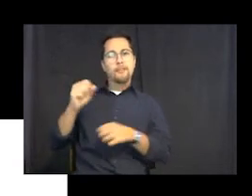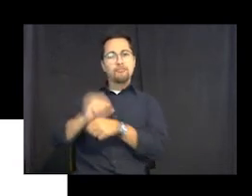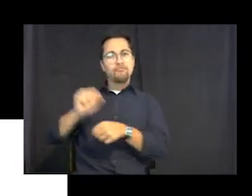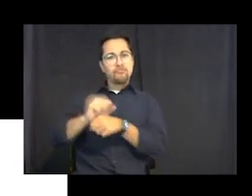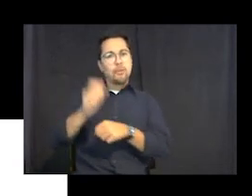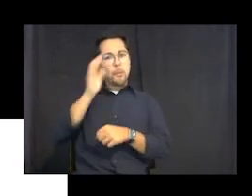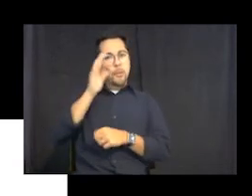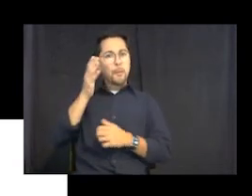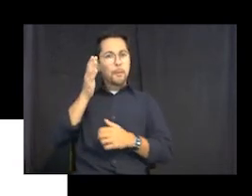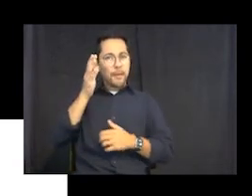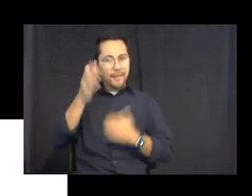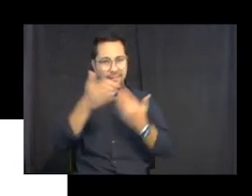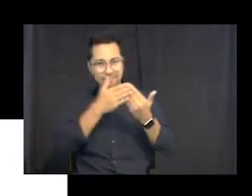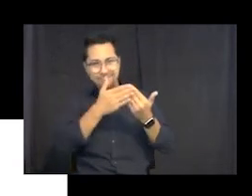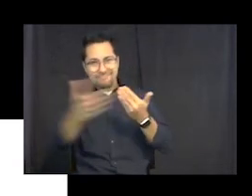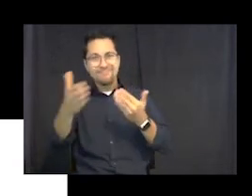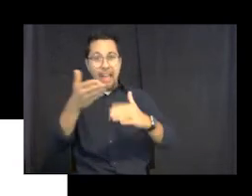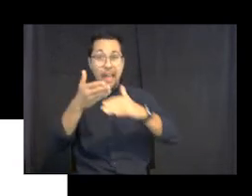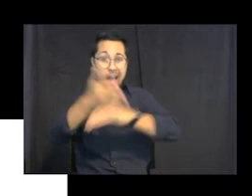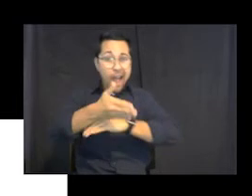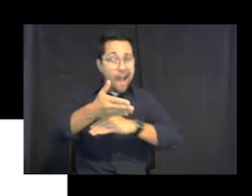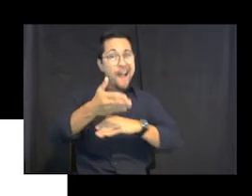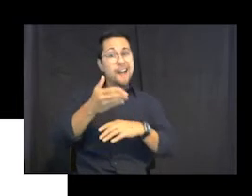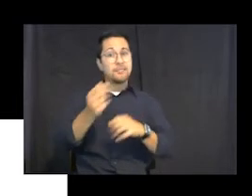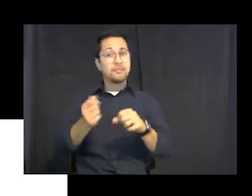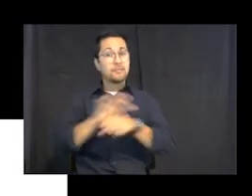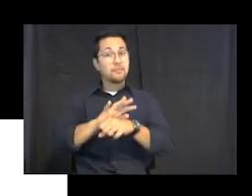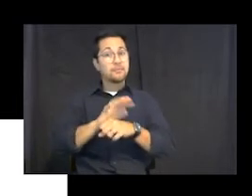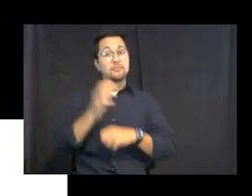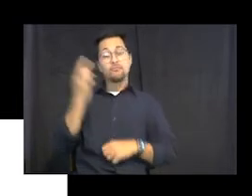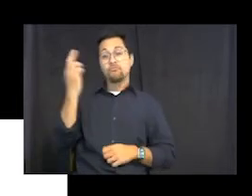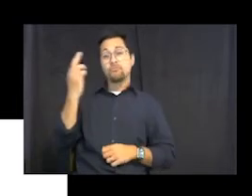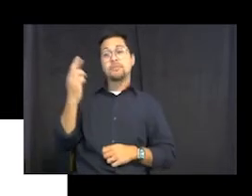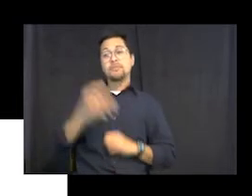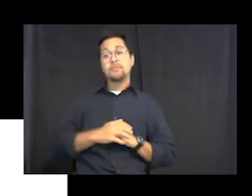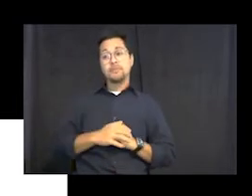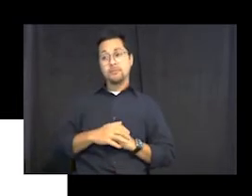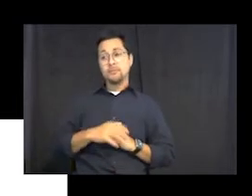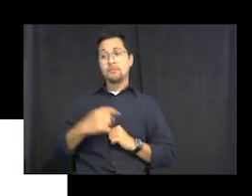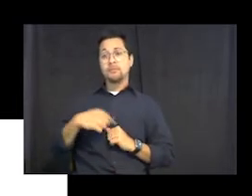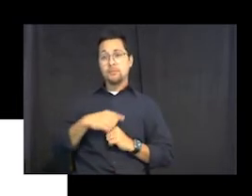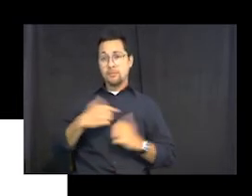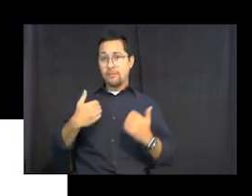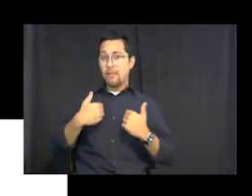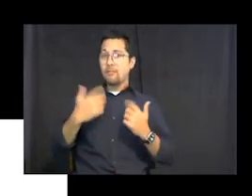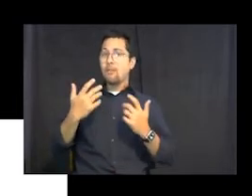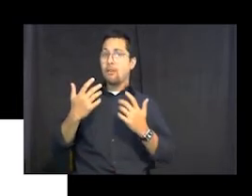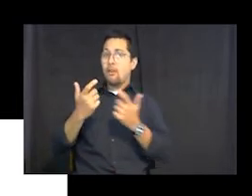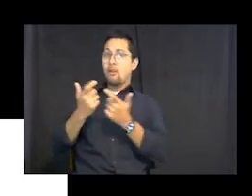be after the pandemic, because we had a large